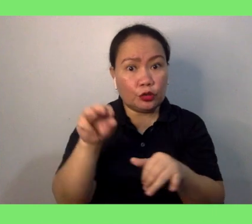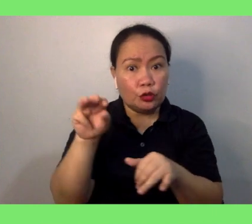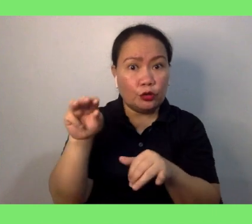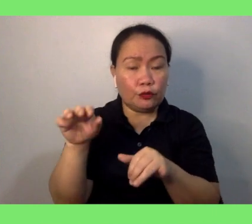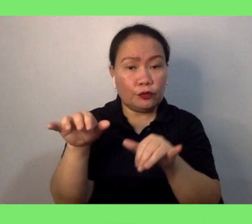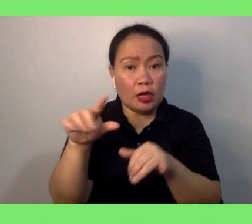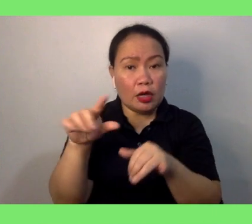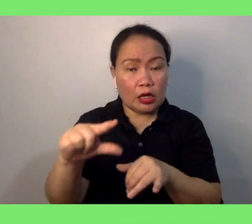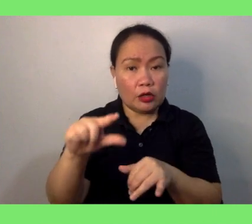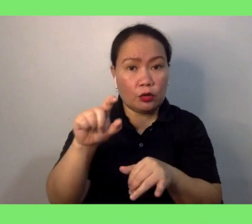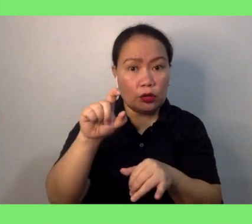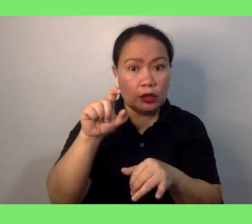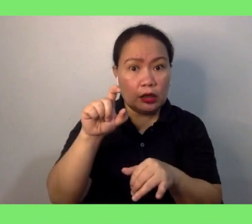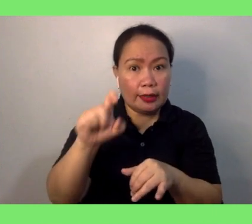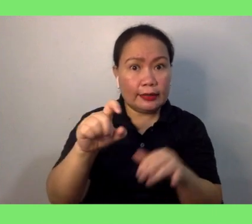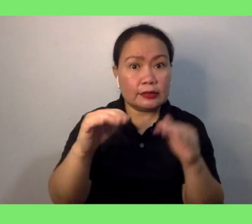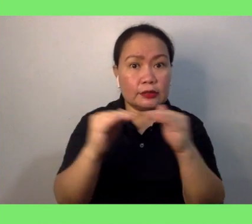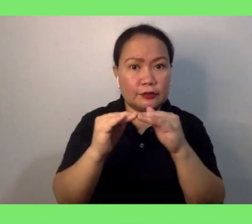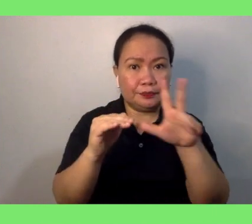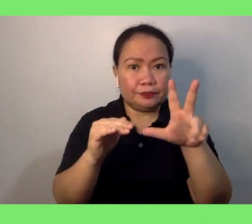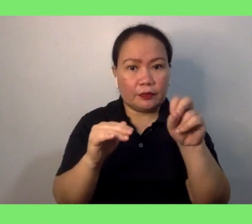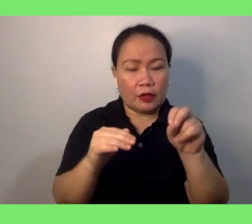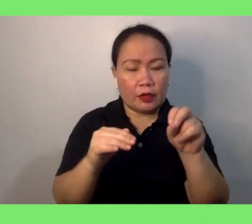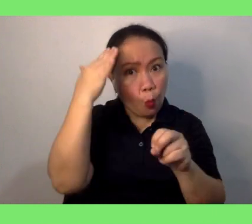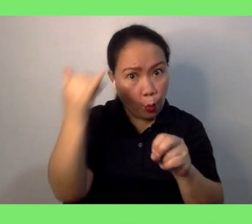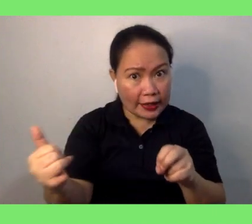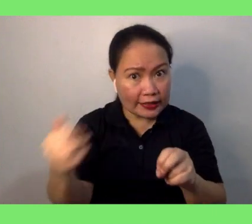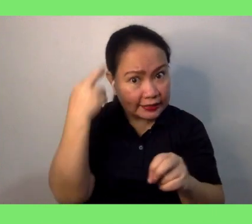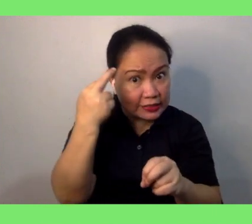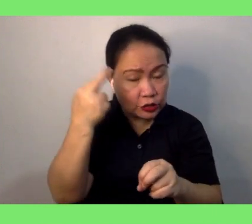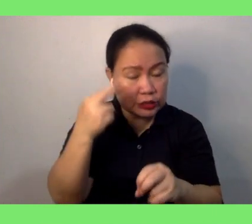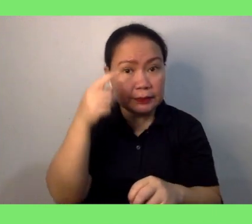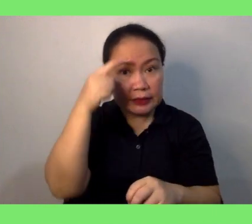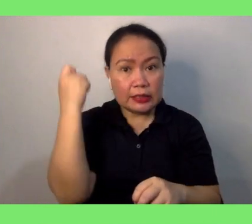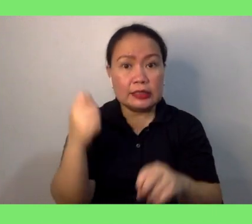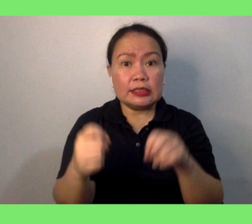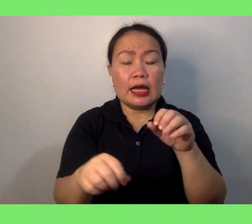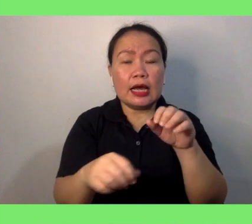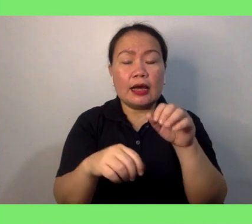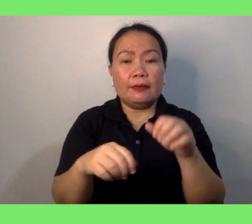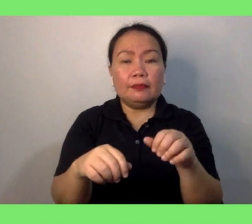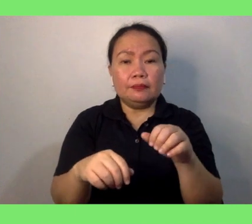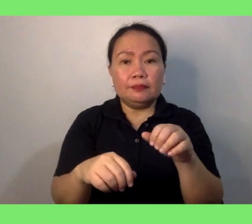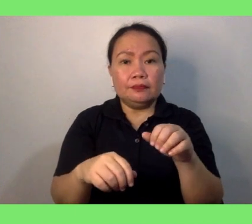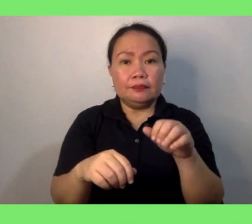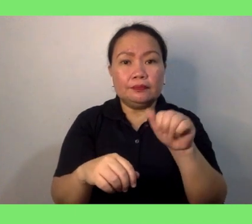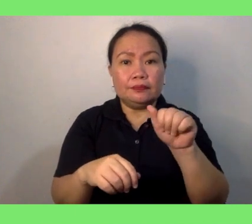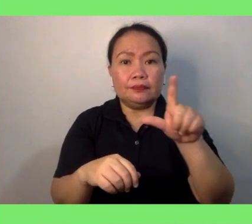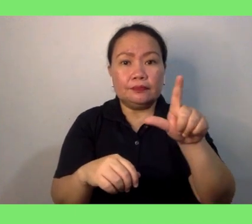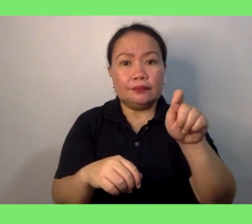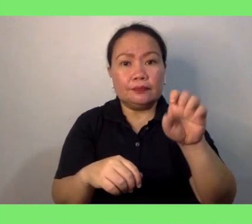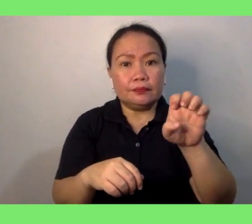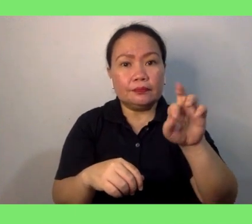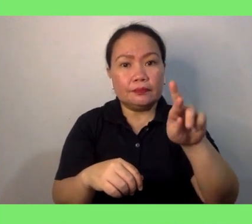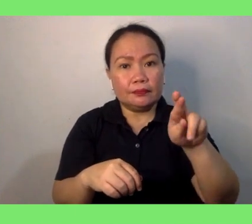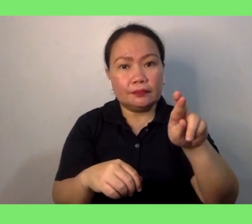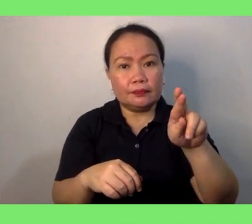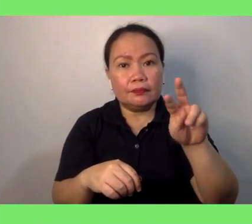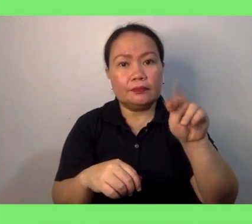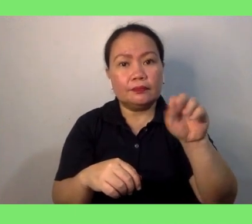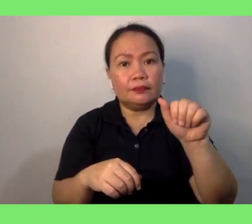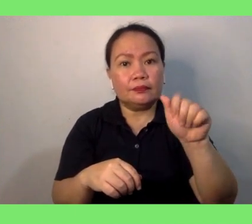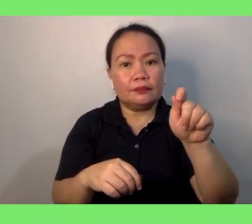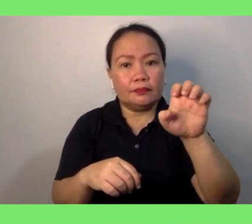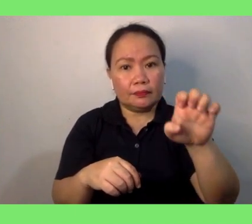also 30. Why? Because alternate interior angles are congruent. Okay? So, since